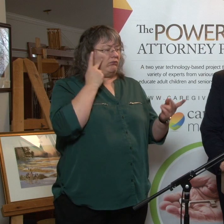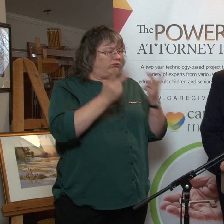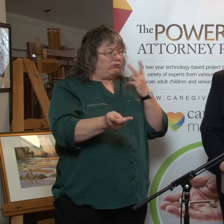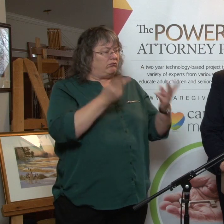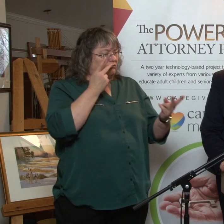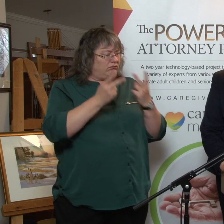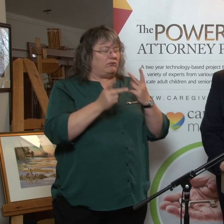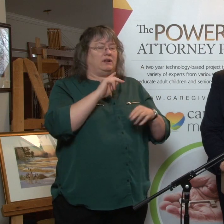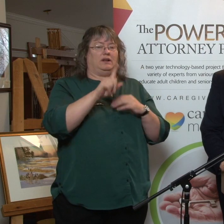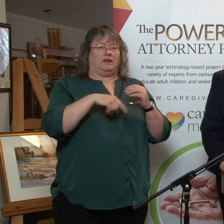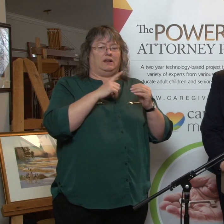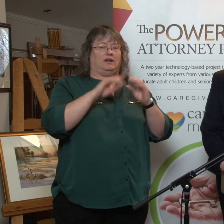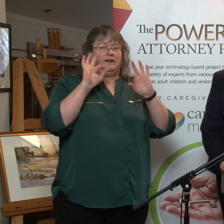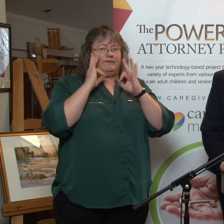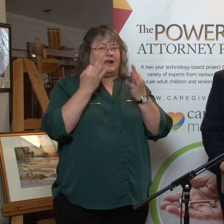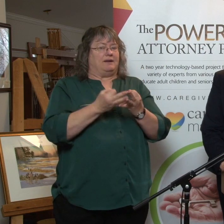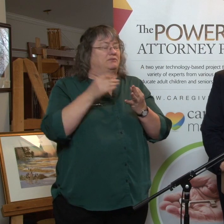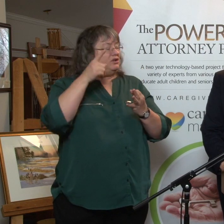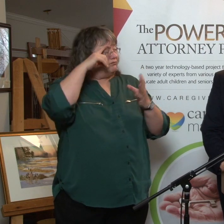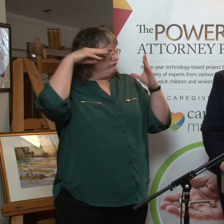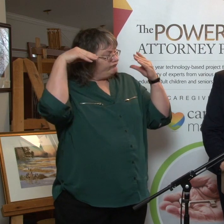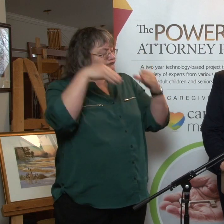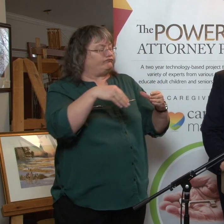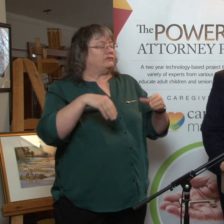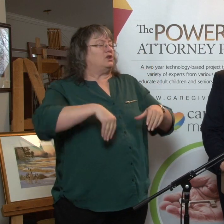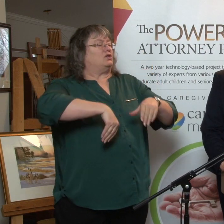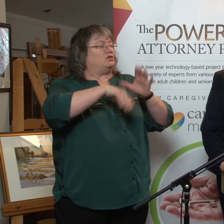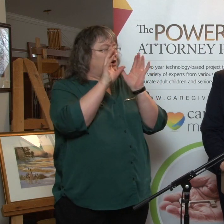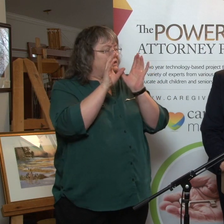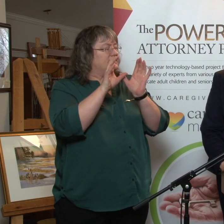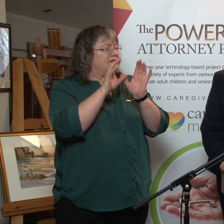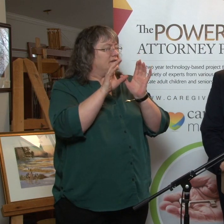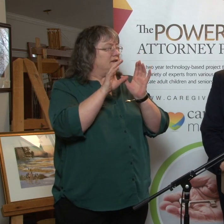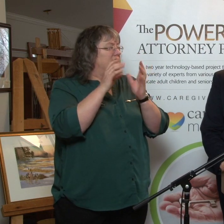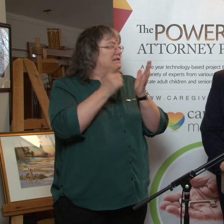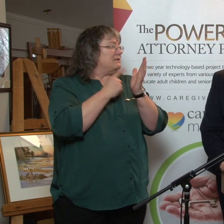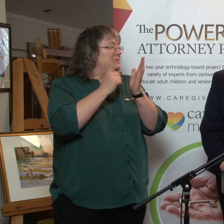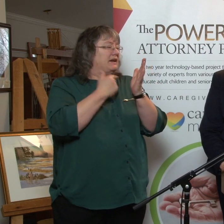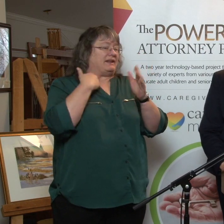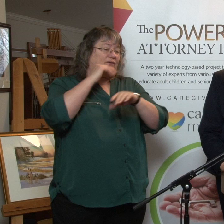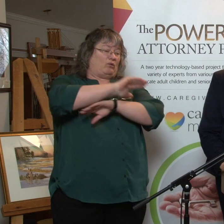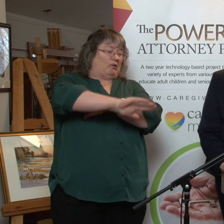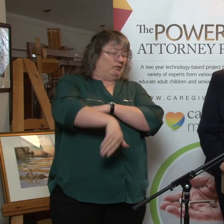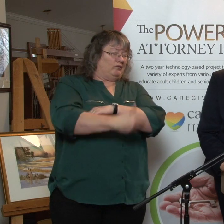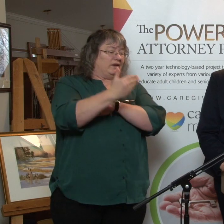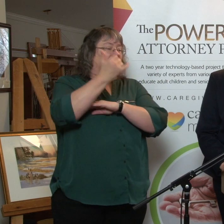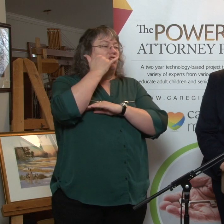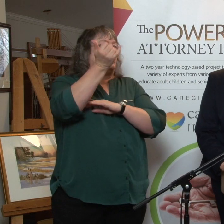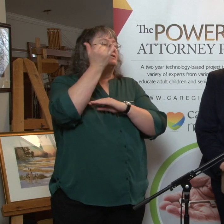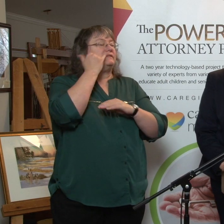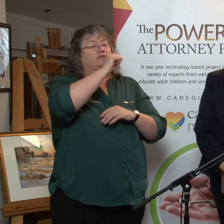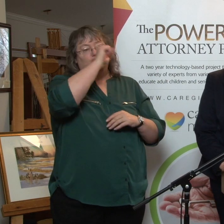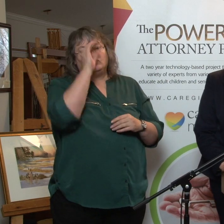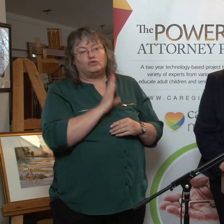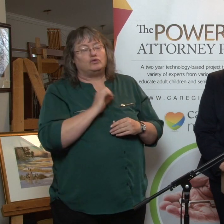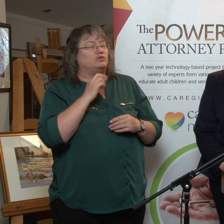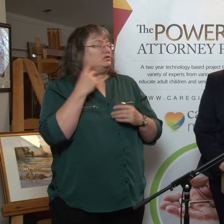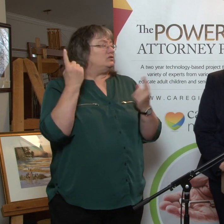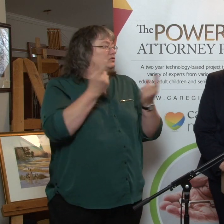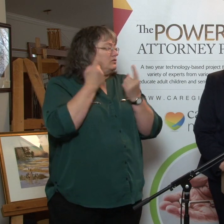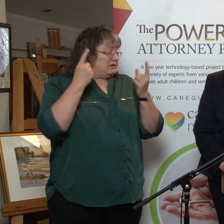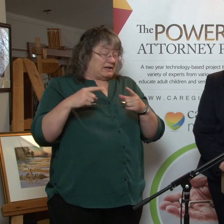about families and you deal with crisis, obviously, and you get called in the middle of the night if it's a stroke or some